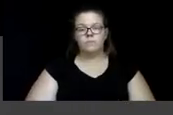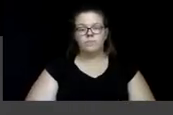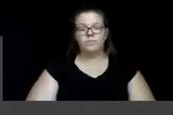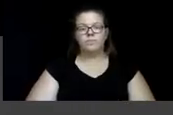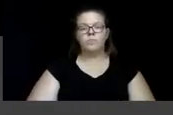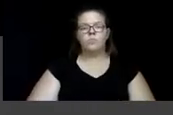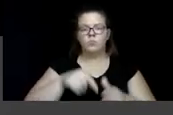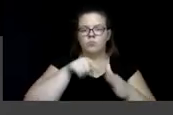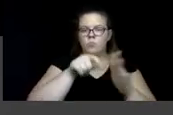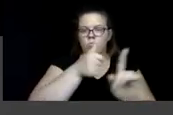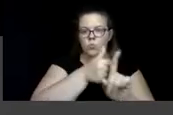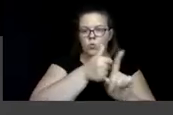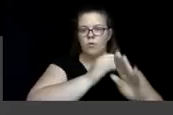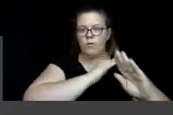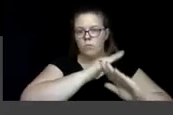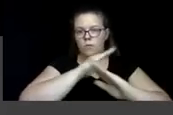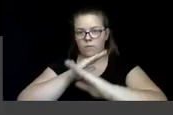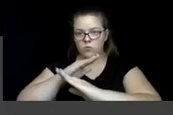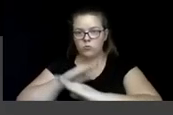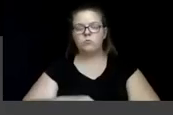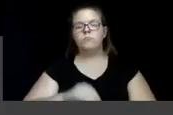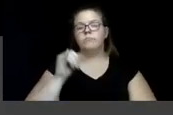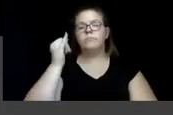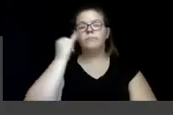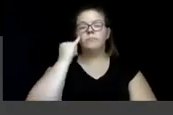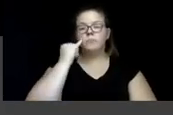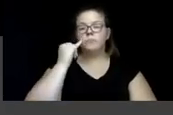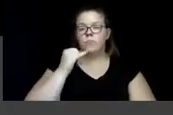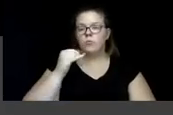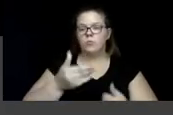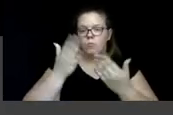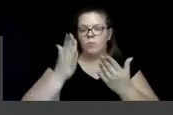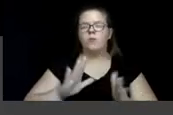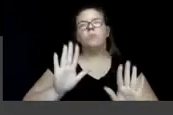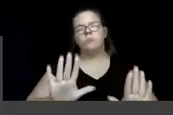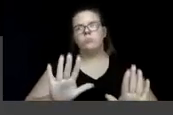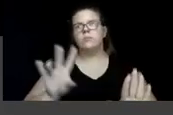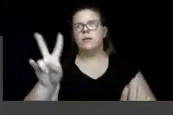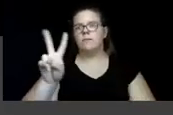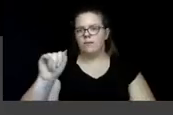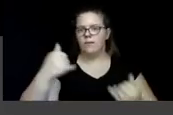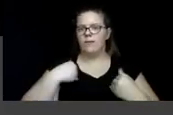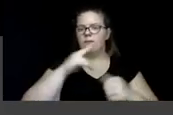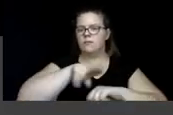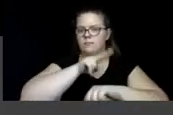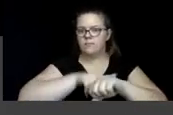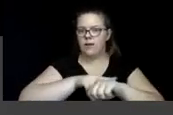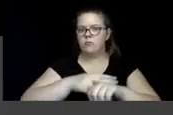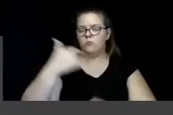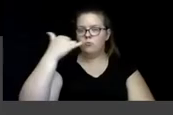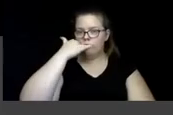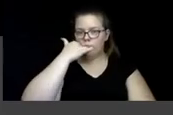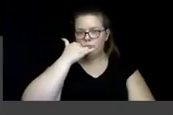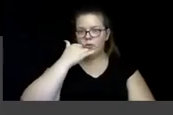suicide prevention. If a provider, so the VA has a national hotline